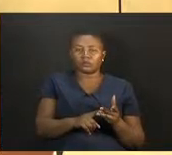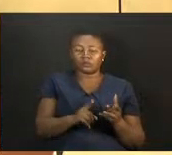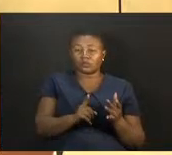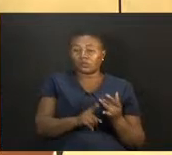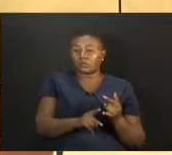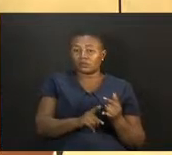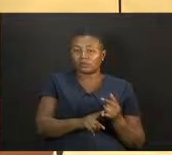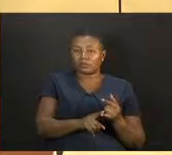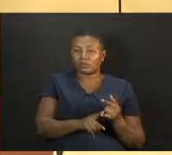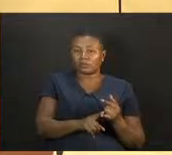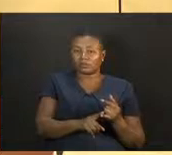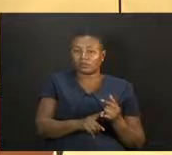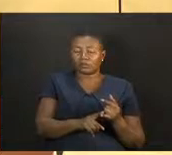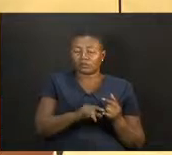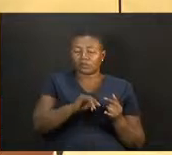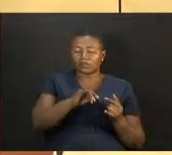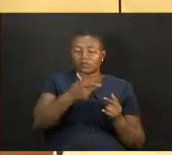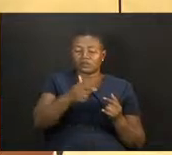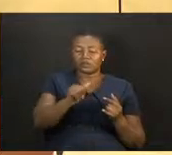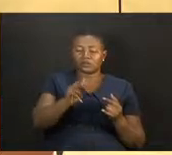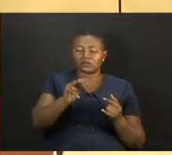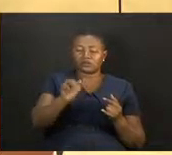X, Jamase,